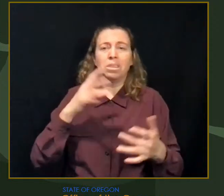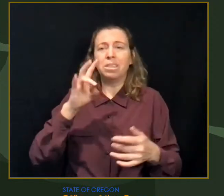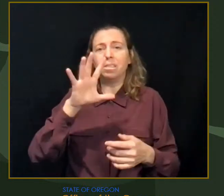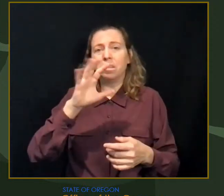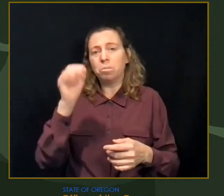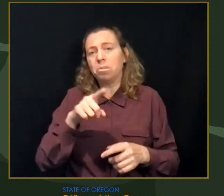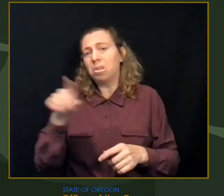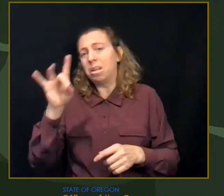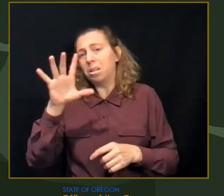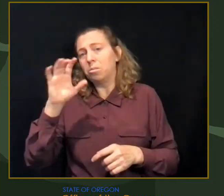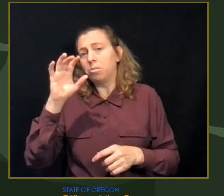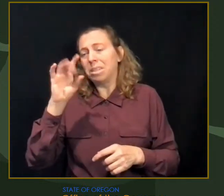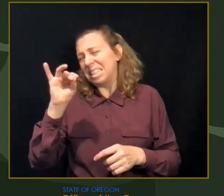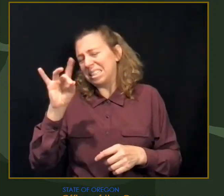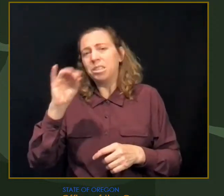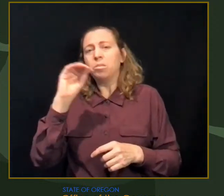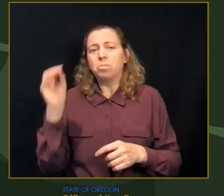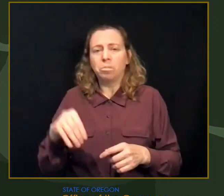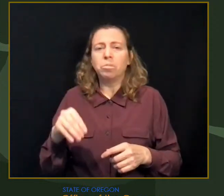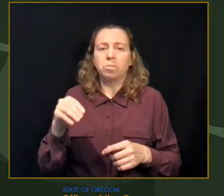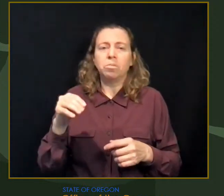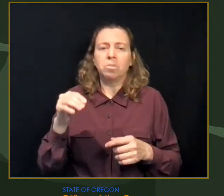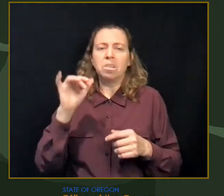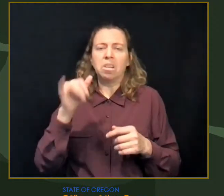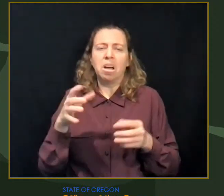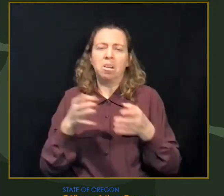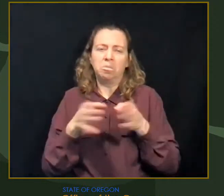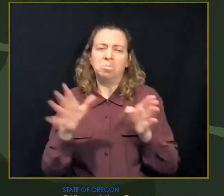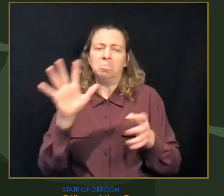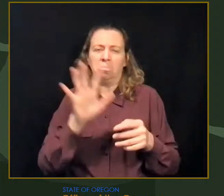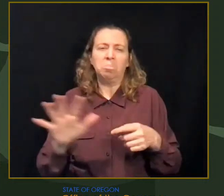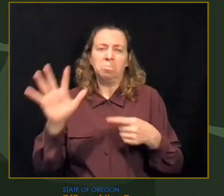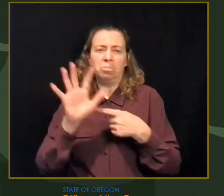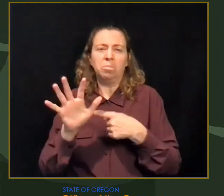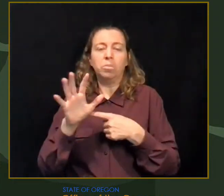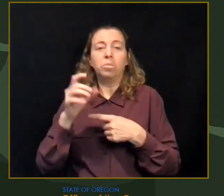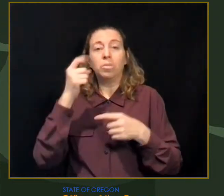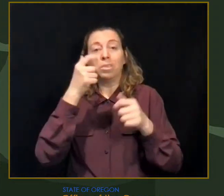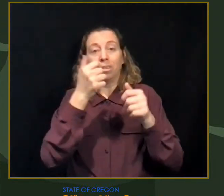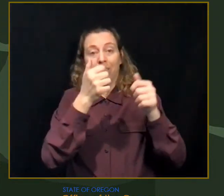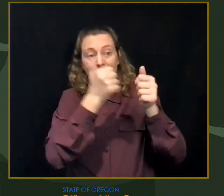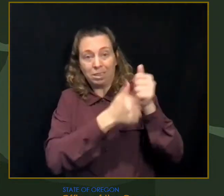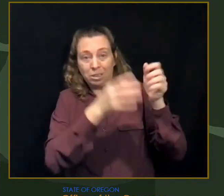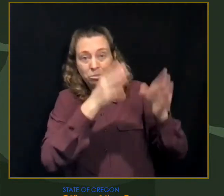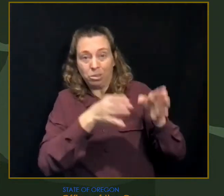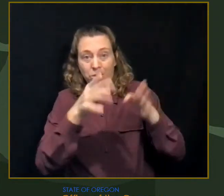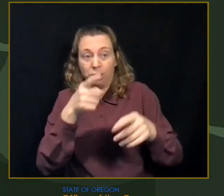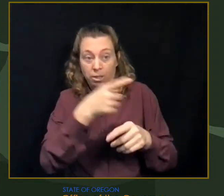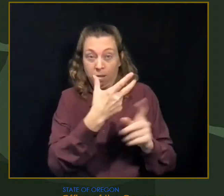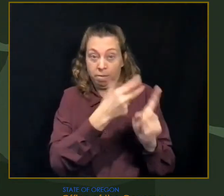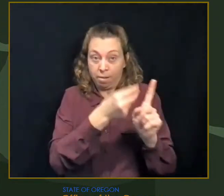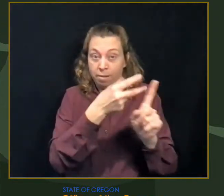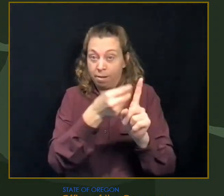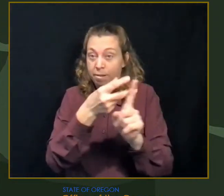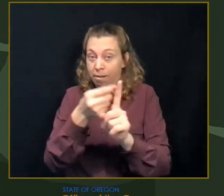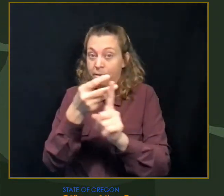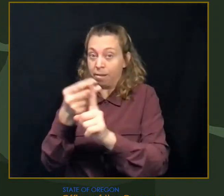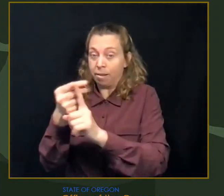vaccinated and every percentage we increase the percentage of Oregonians who are vaccinated helps us drive down cases as we get